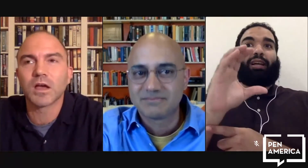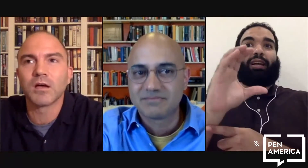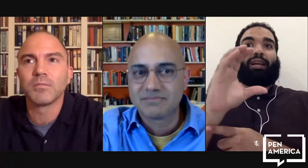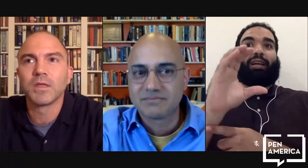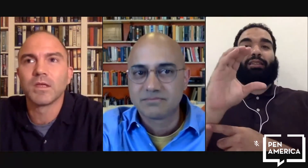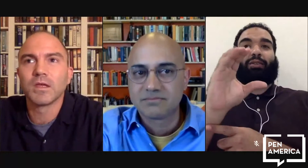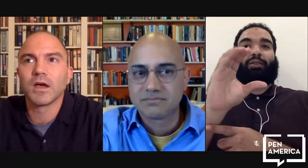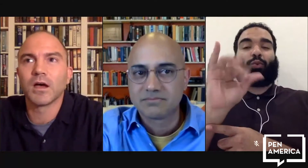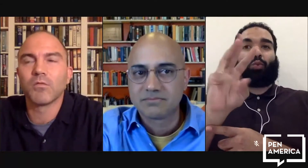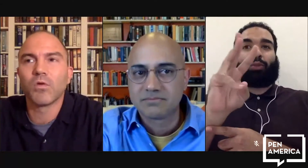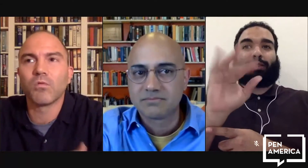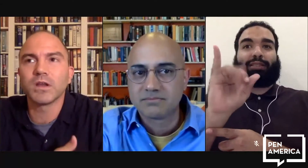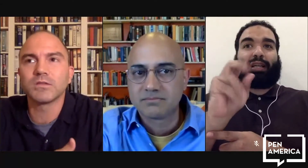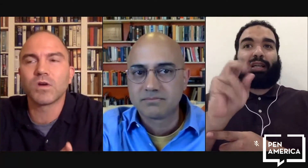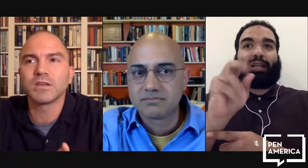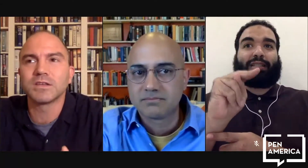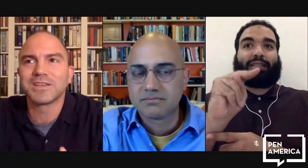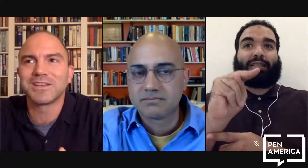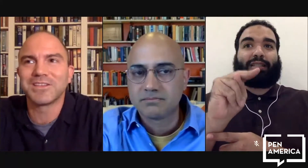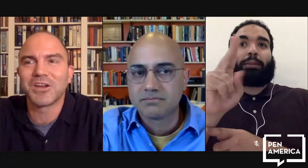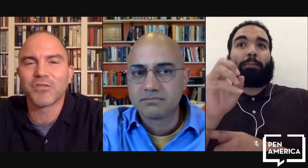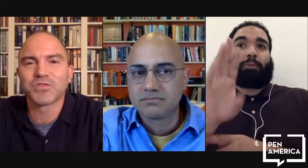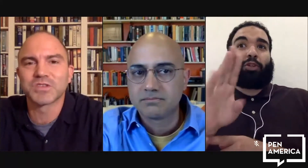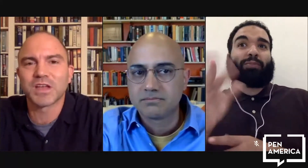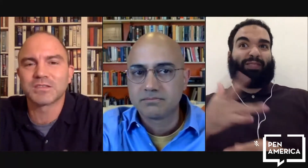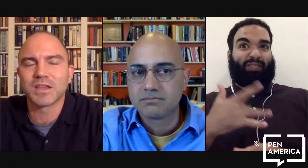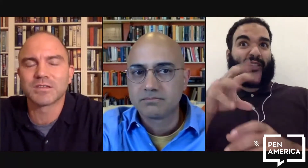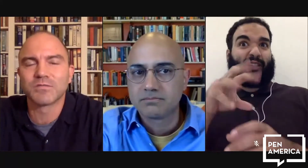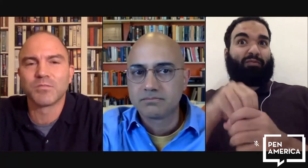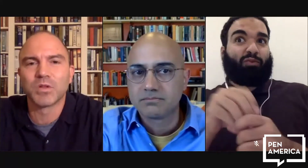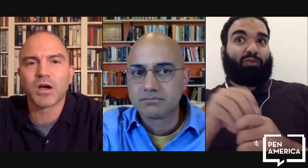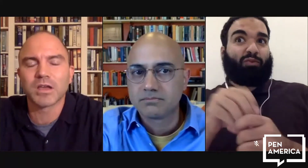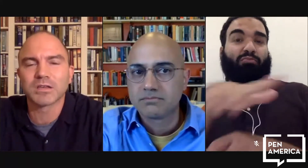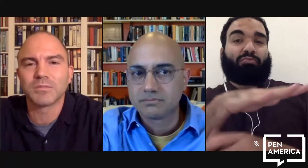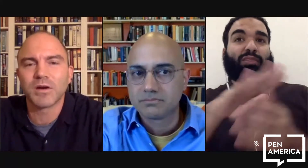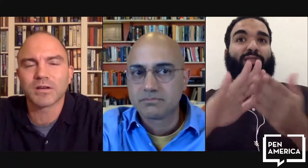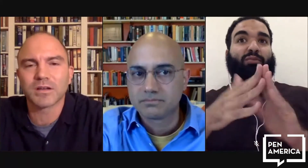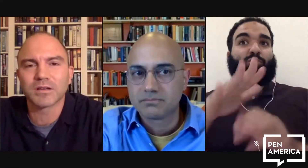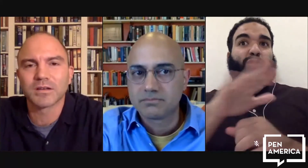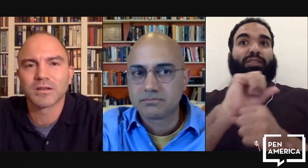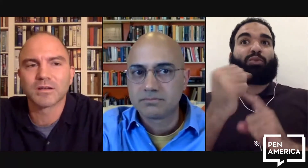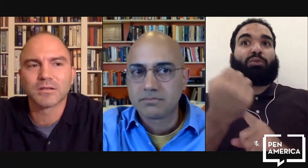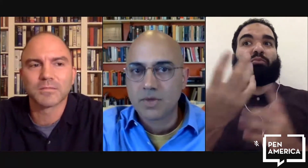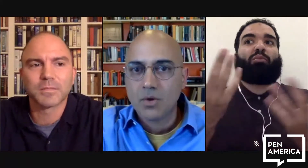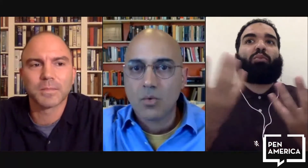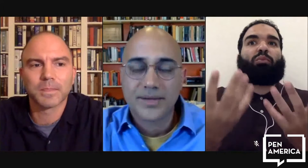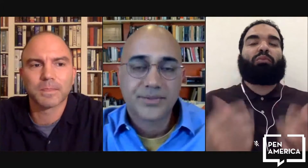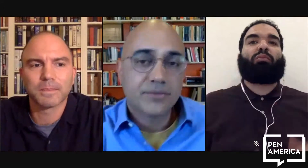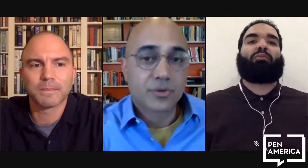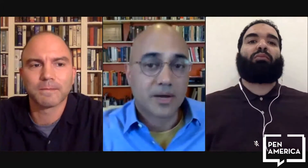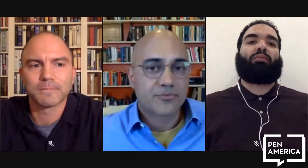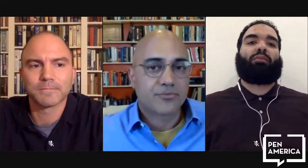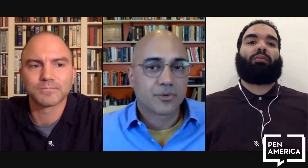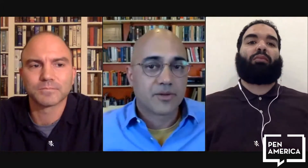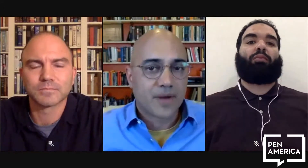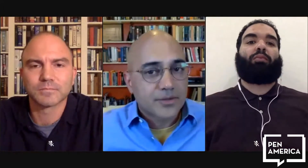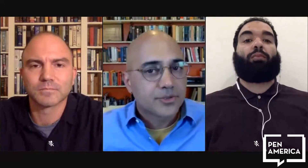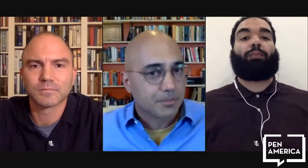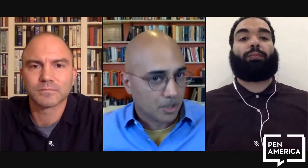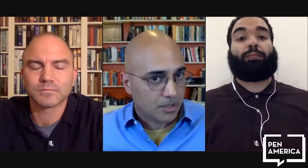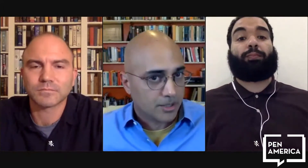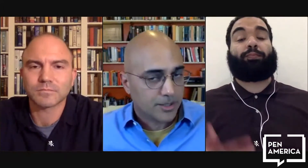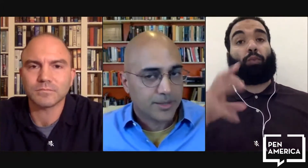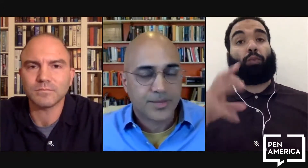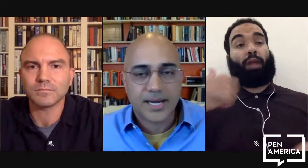belonged? What is it that offers that sense of belonging as American? Well, I think for my father